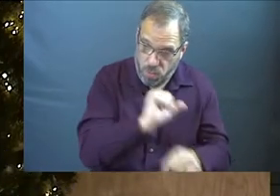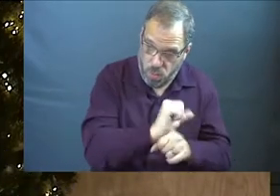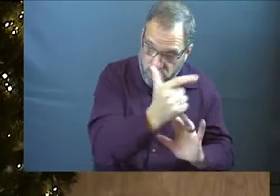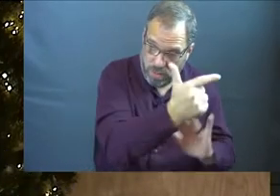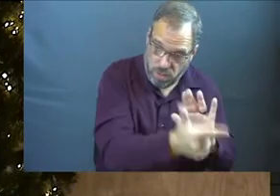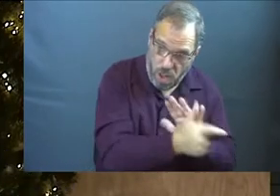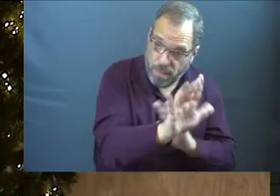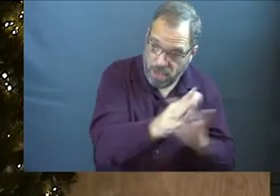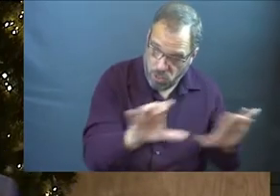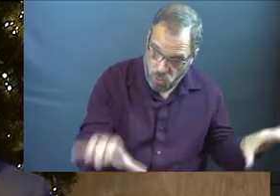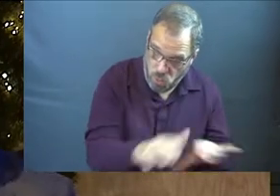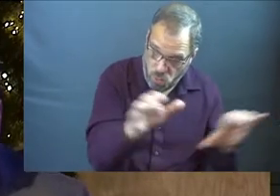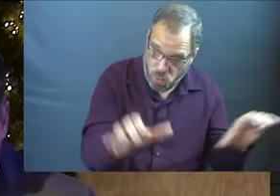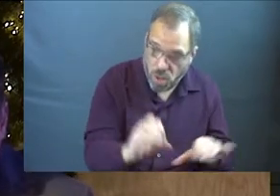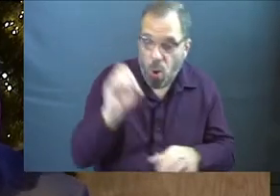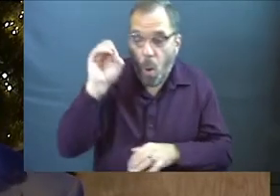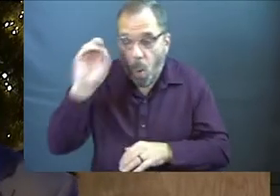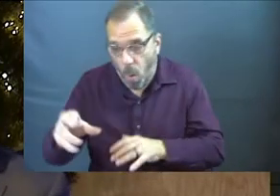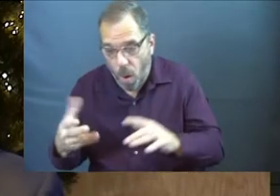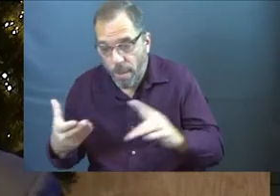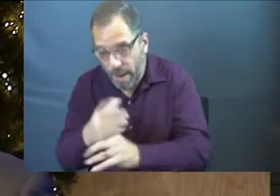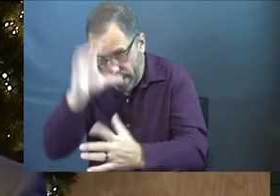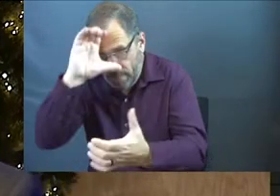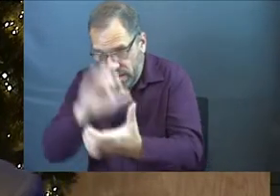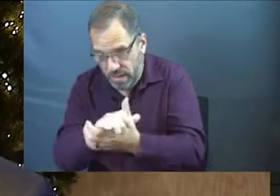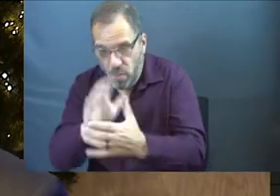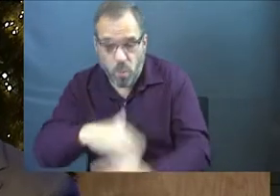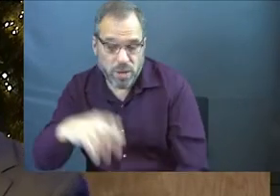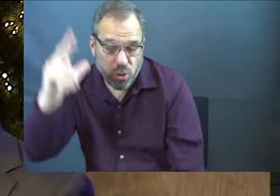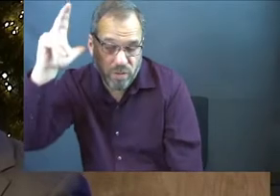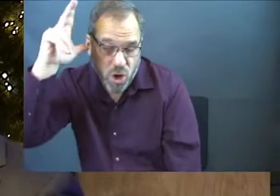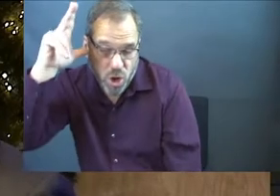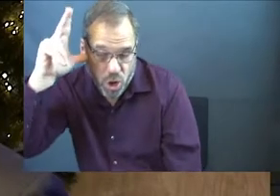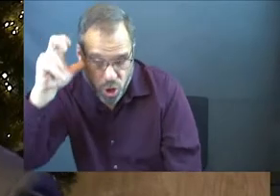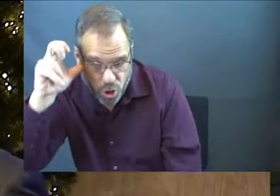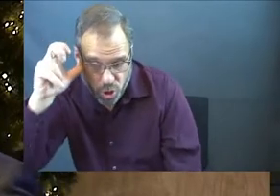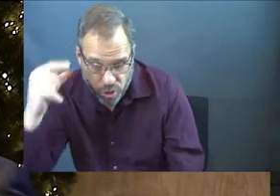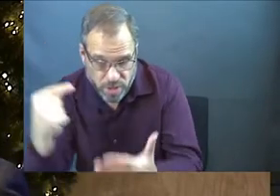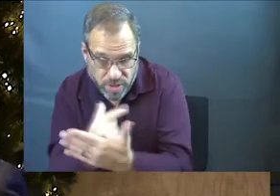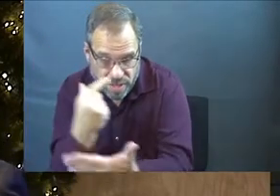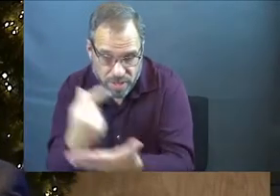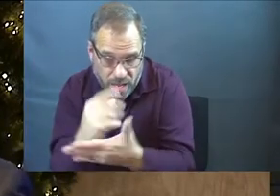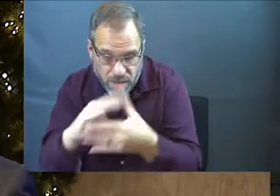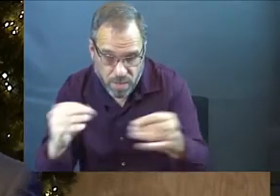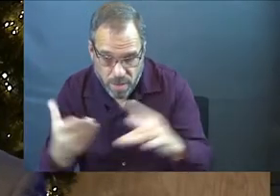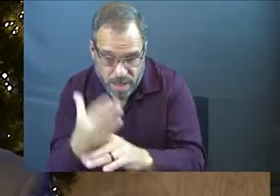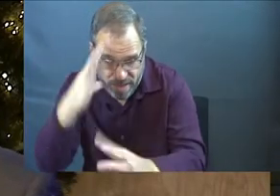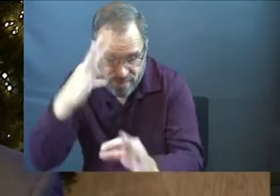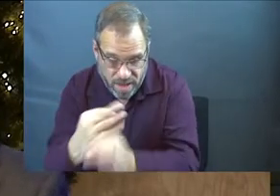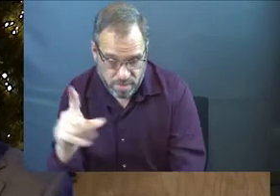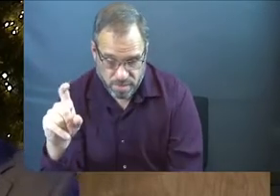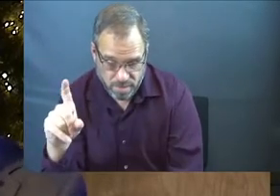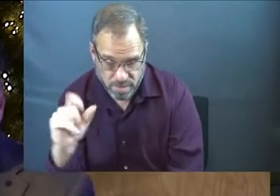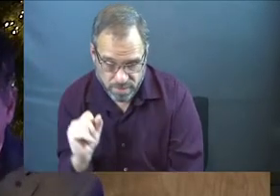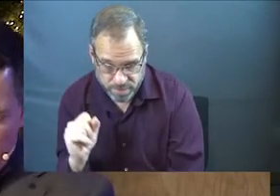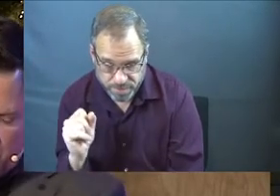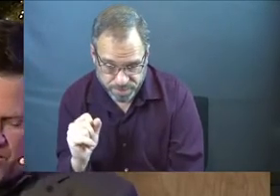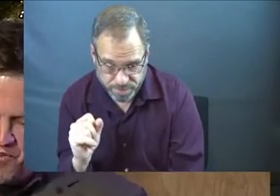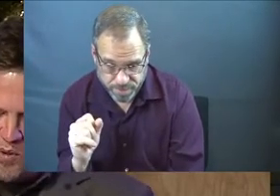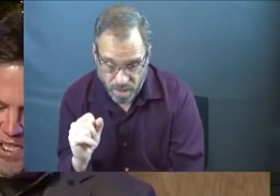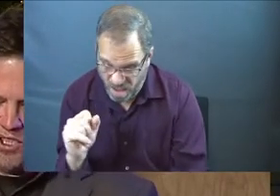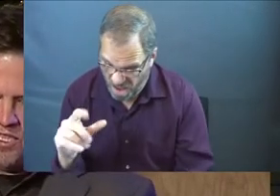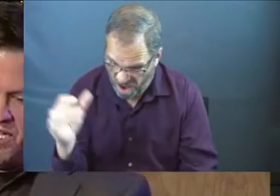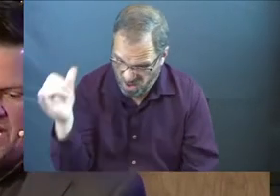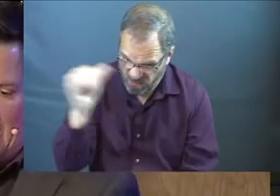means by your efforts, the things that you do. Or by believing what you heard, the message of the gospel received by faith? Are